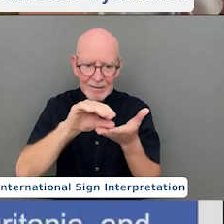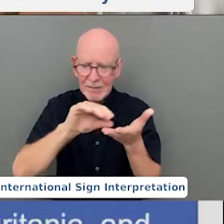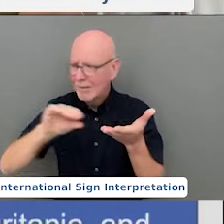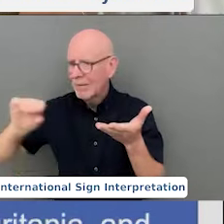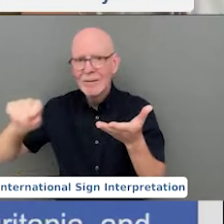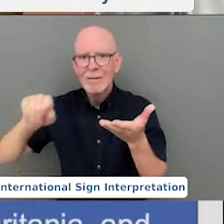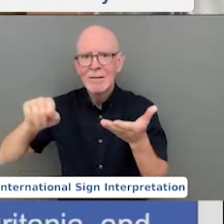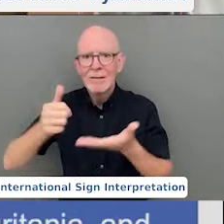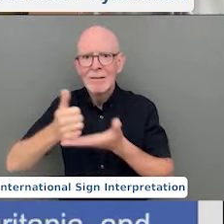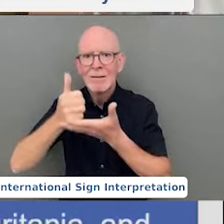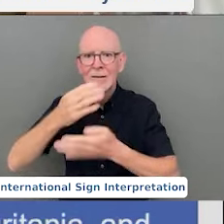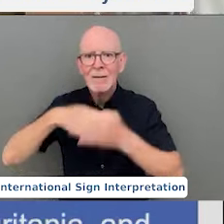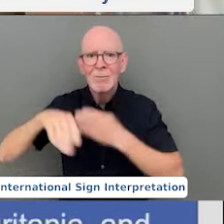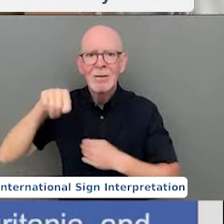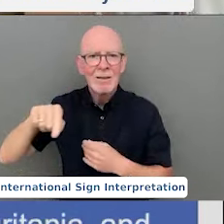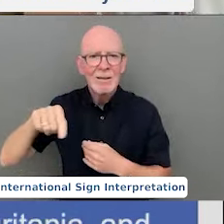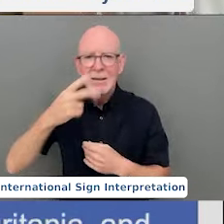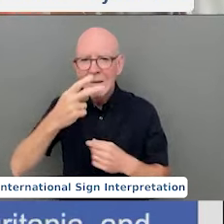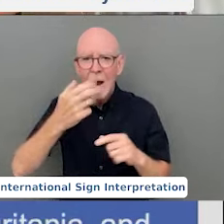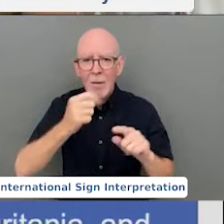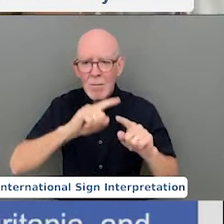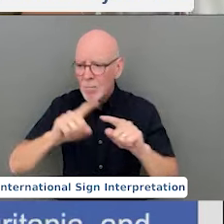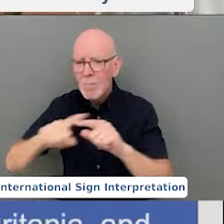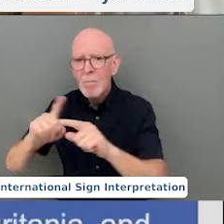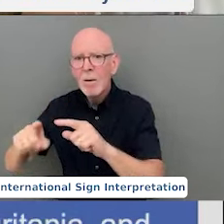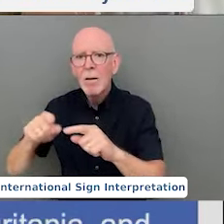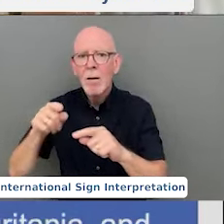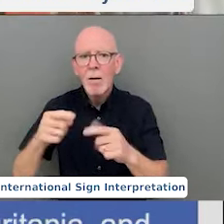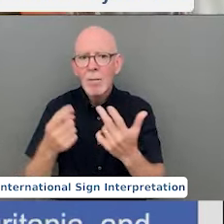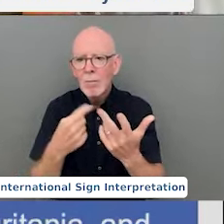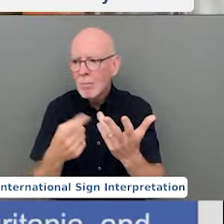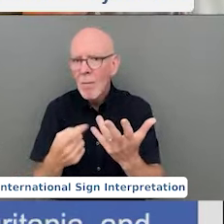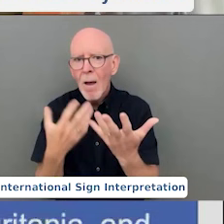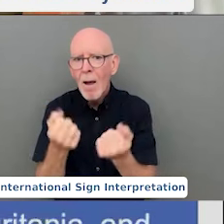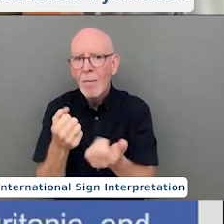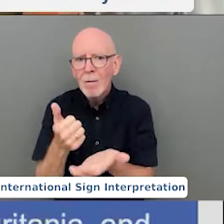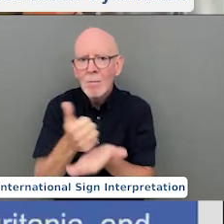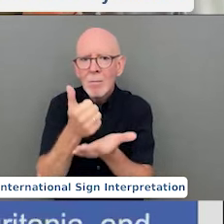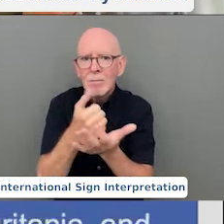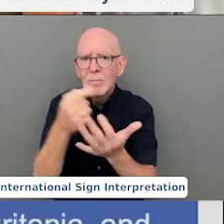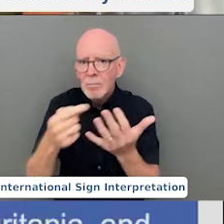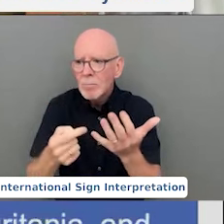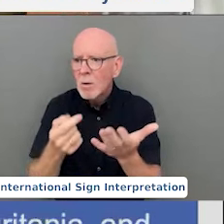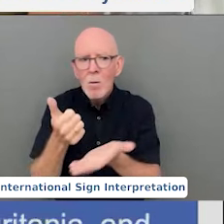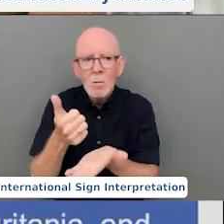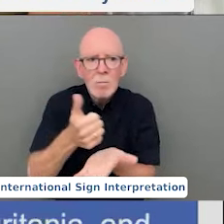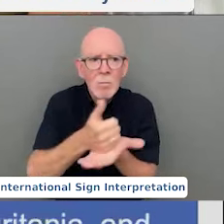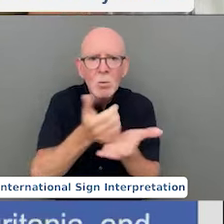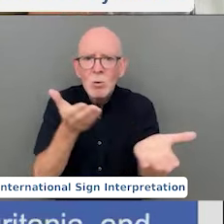cost roughly around that 0.1% of GDP for some kind of priority national reforms in those